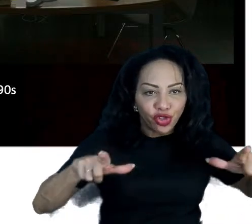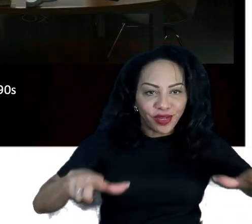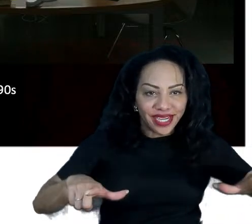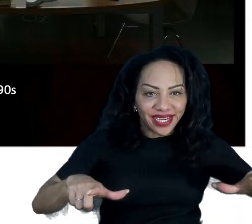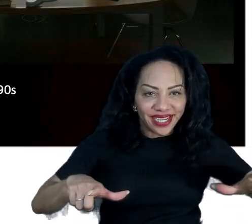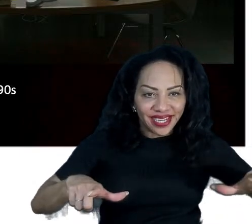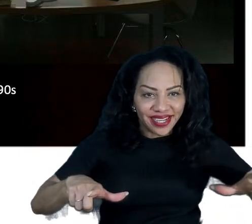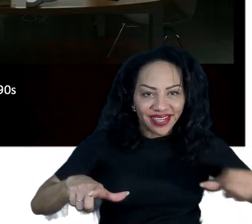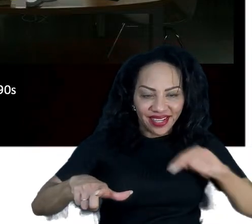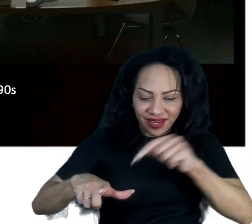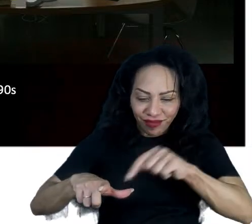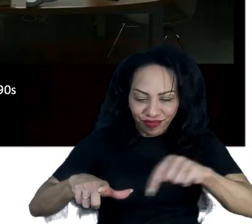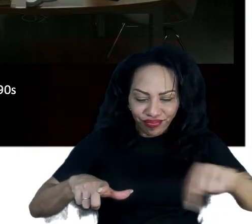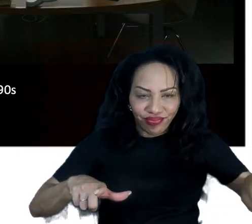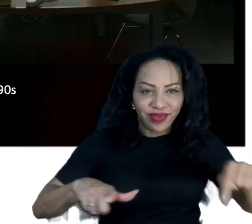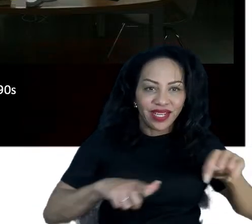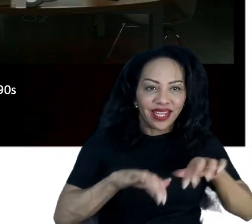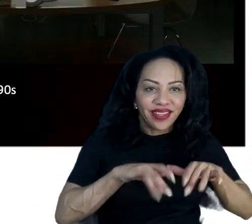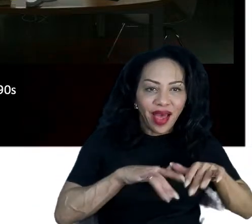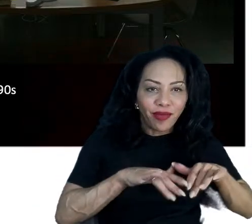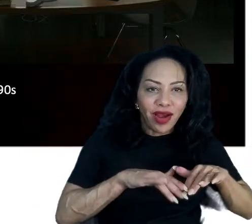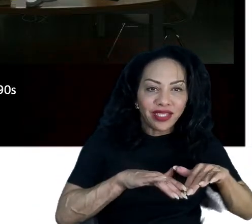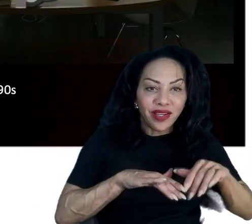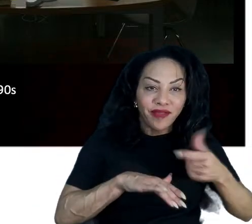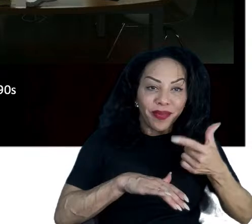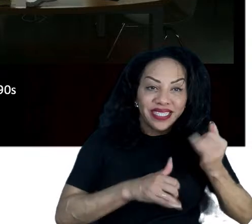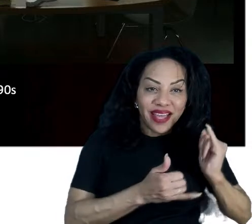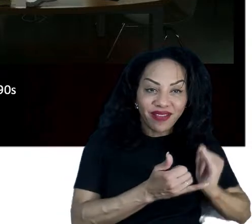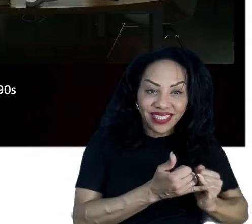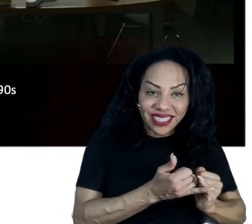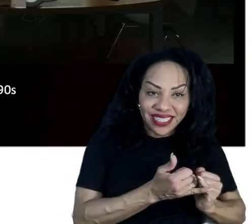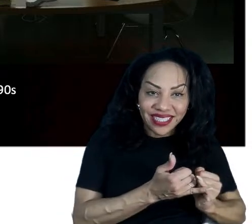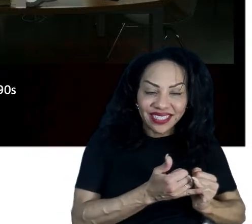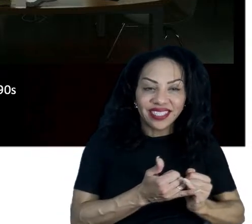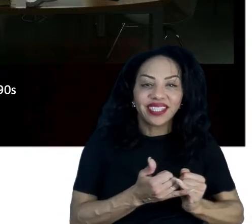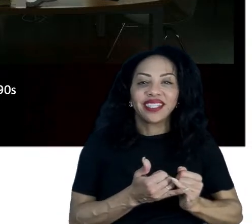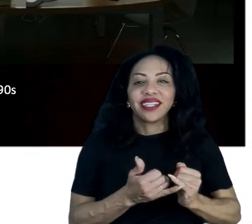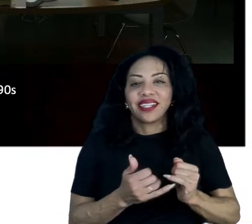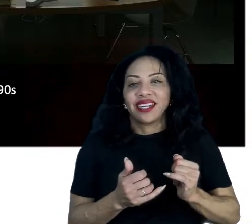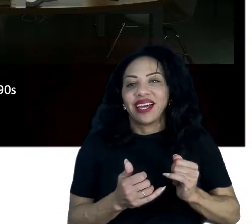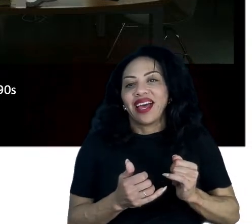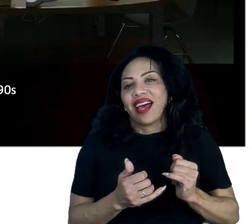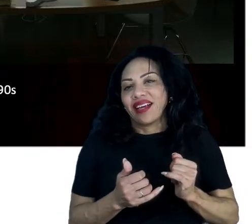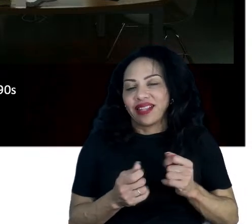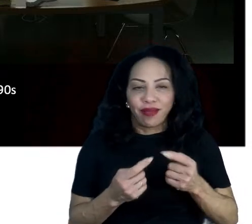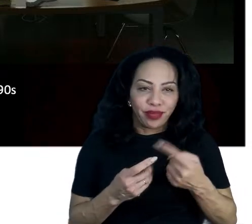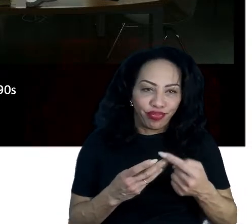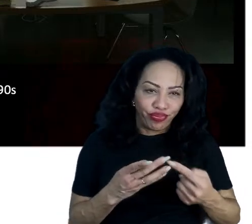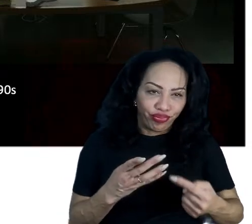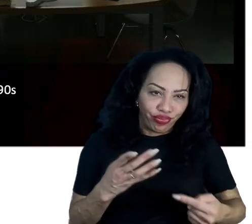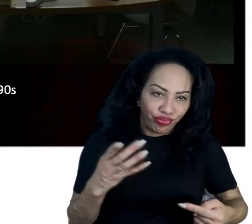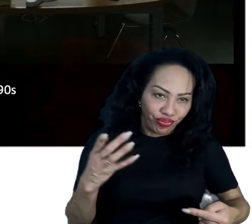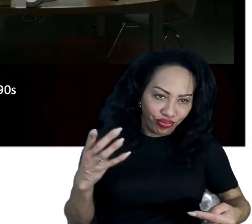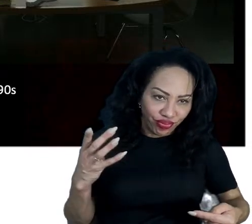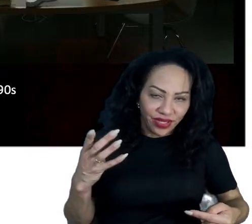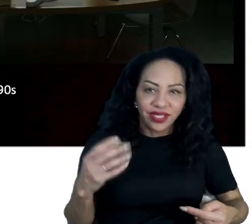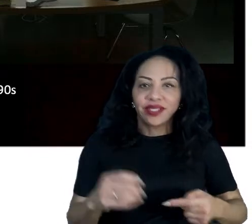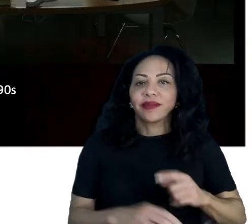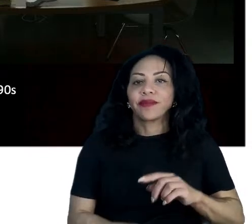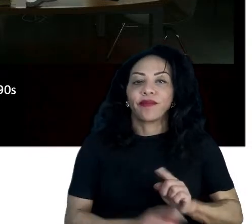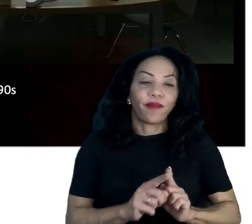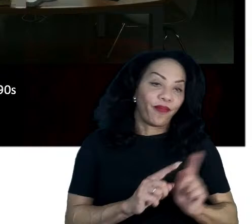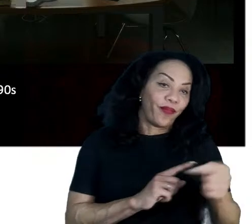then there was the dialogue and organising vitrine. And then round the corner from that, there was the TV monitor